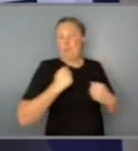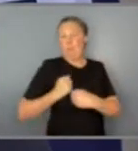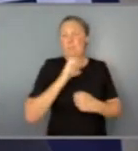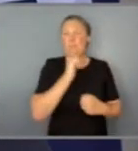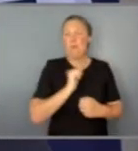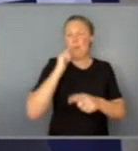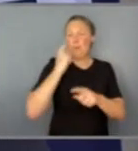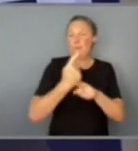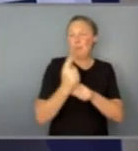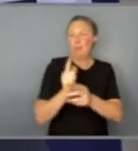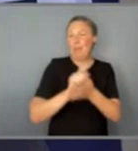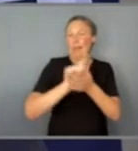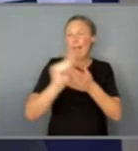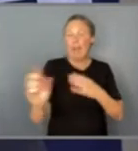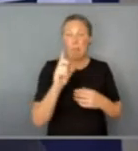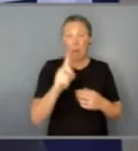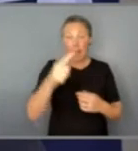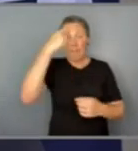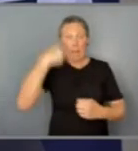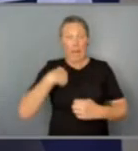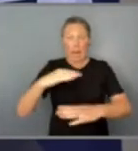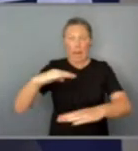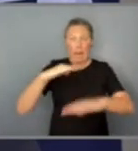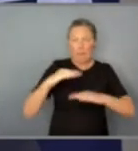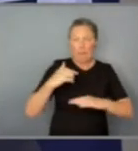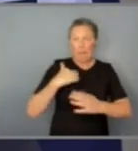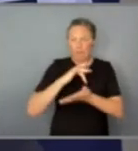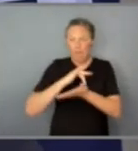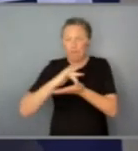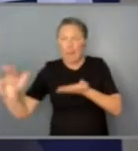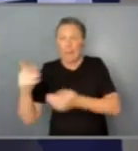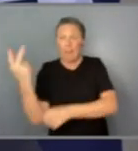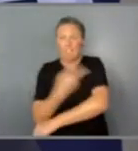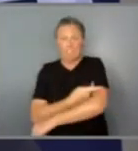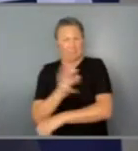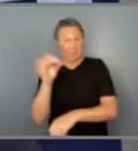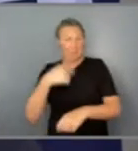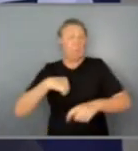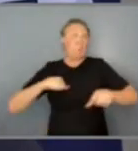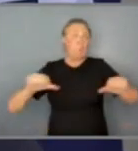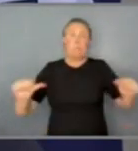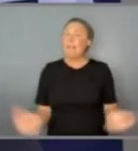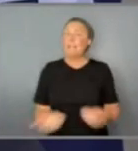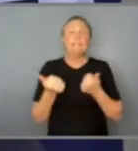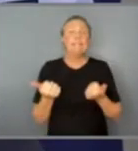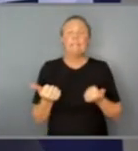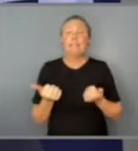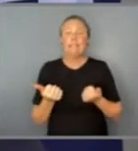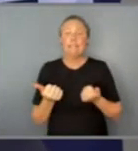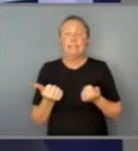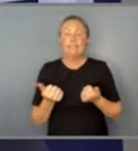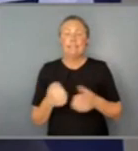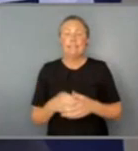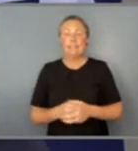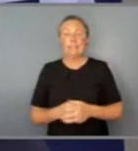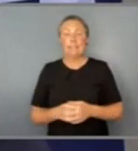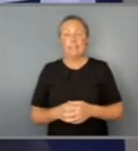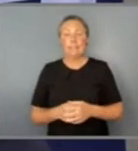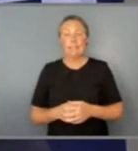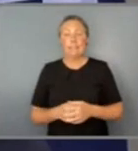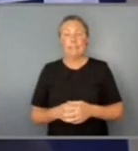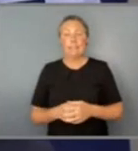no supply constraints on the vaccines. And as I said, when we get to those rates, which are already